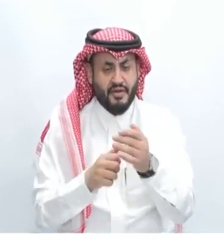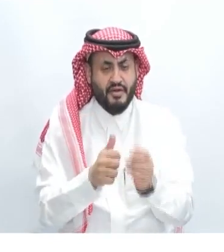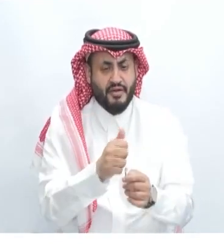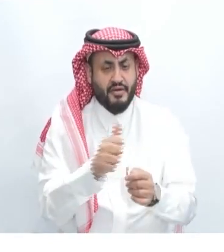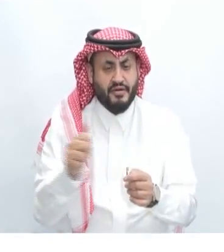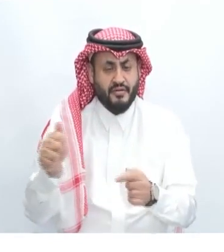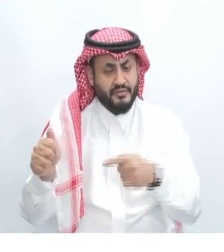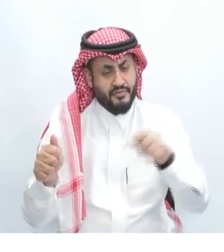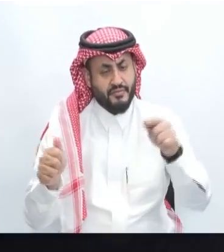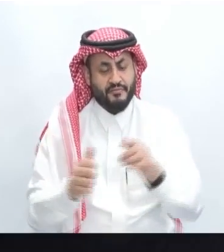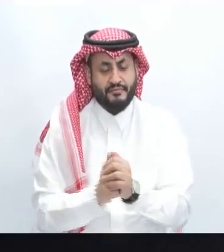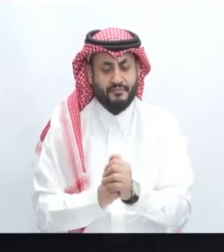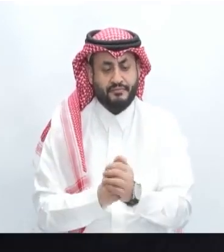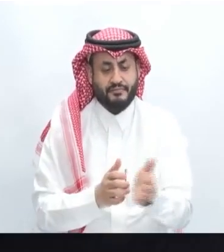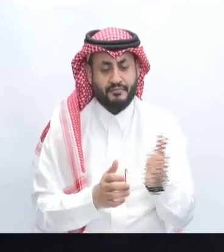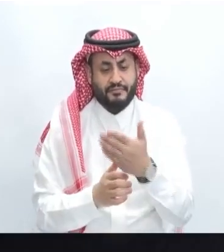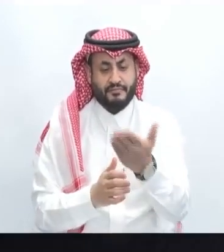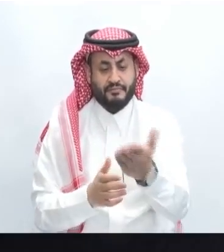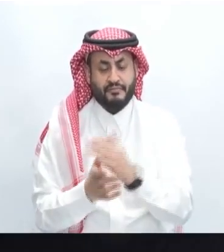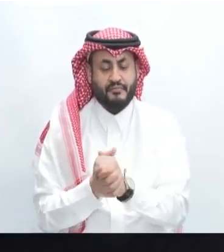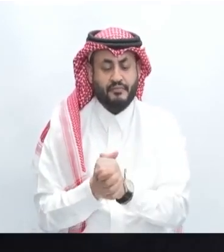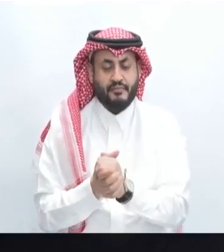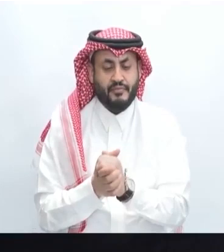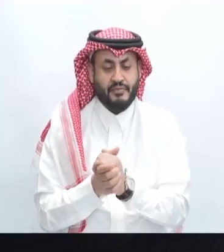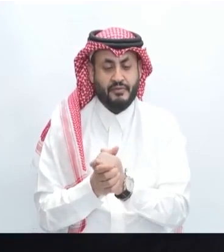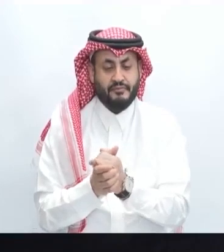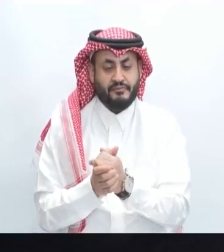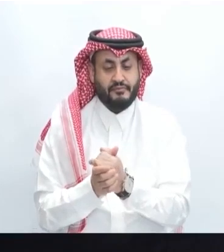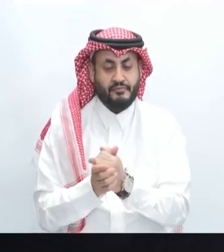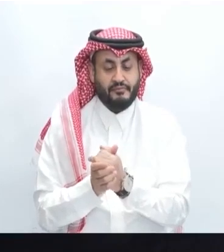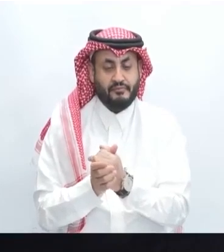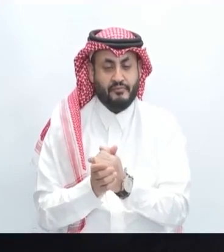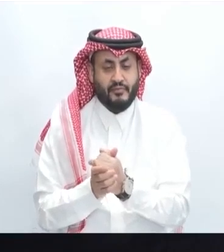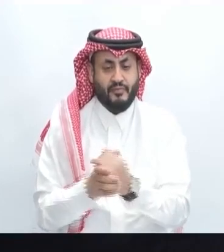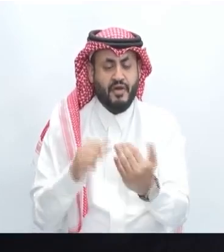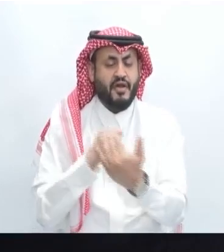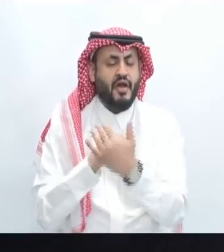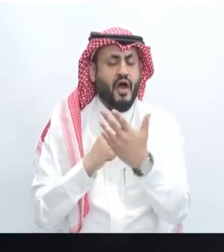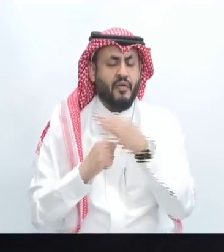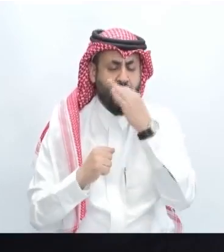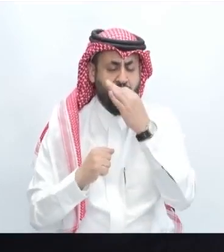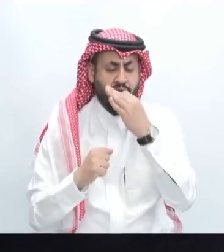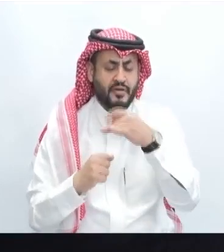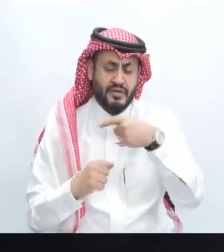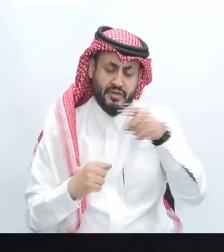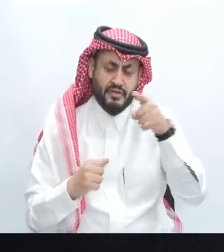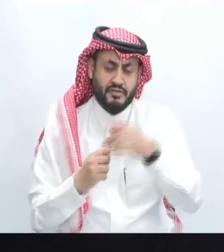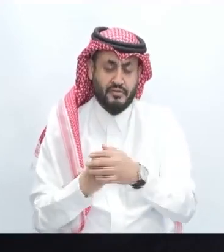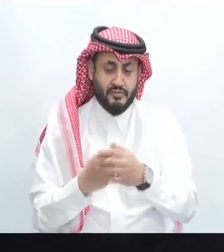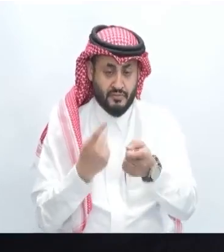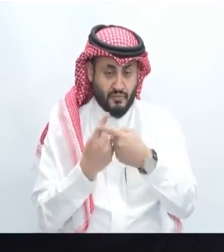words correctly. In the phonics lesson, what we did is that we learned how to pronounce words that has only one